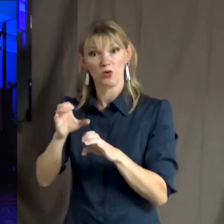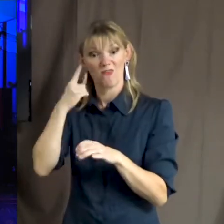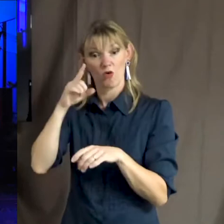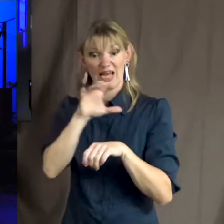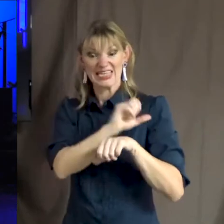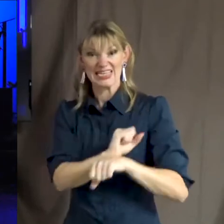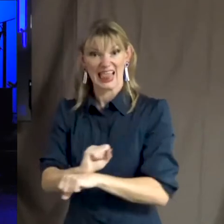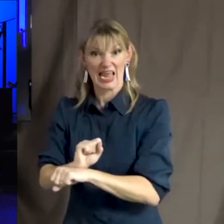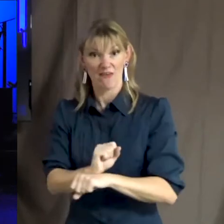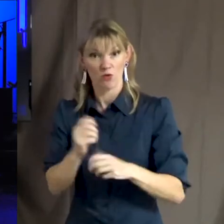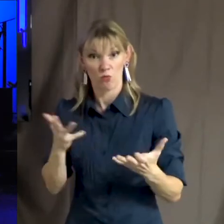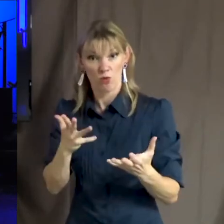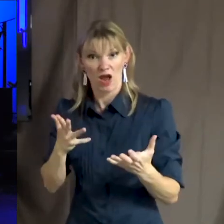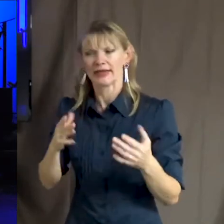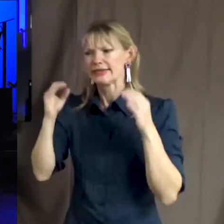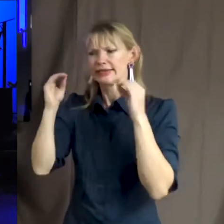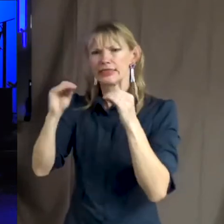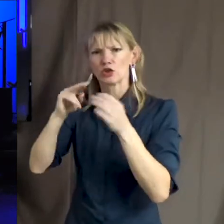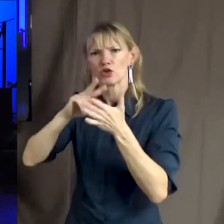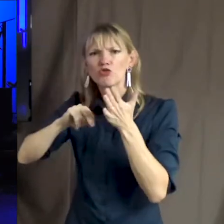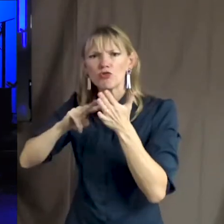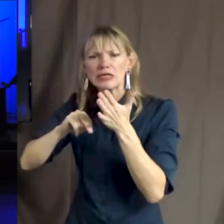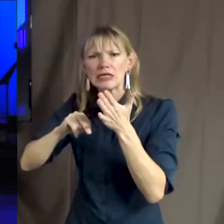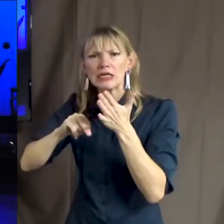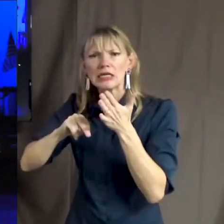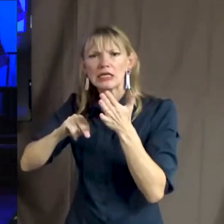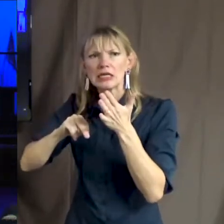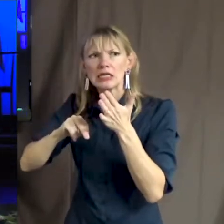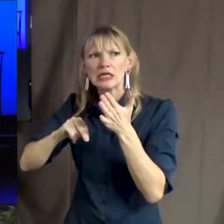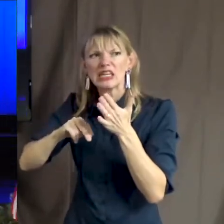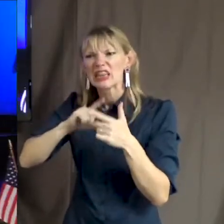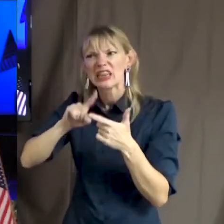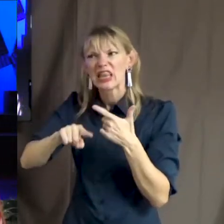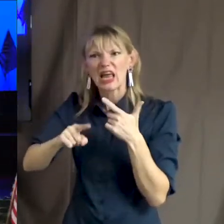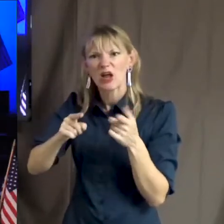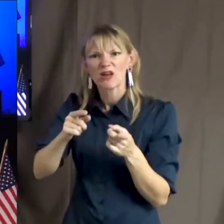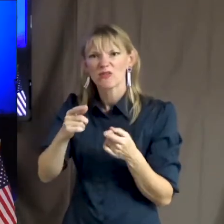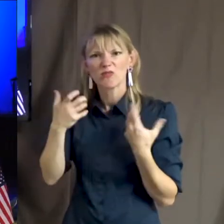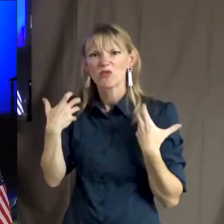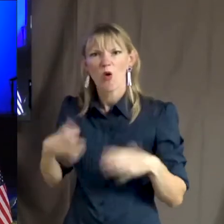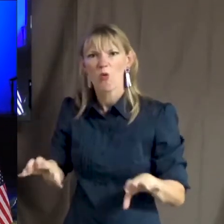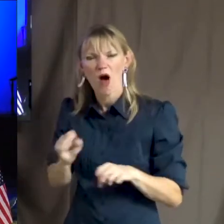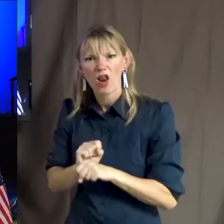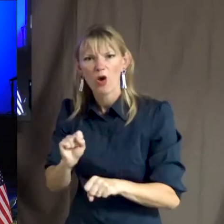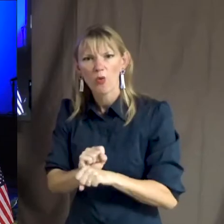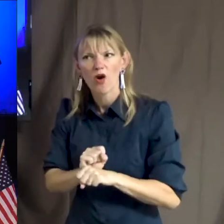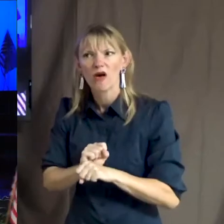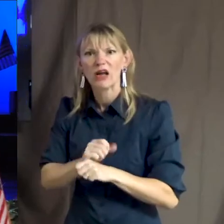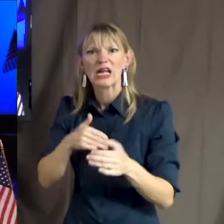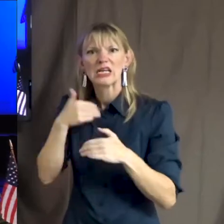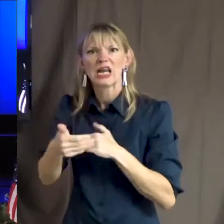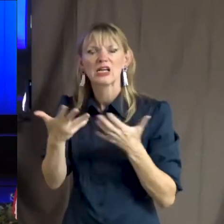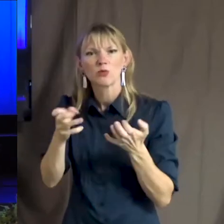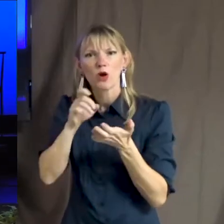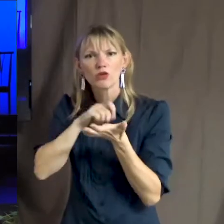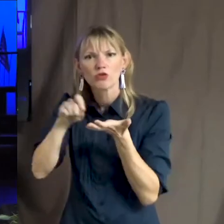to read. Soon he will no longer want to do work. Next, he'll want to learn to